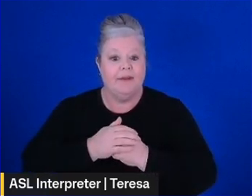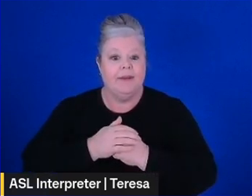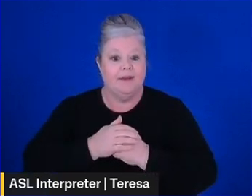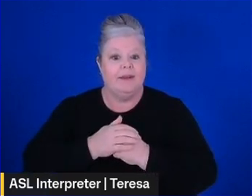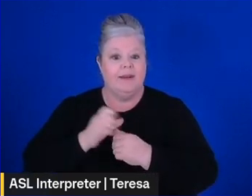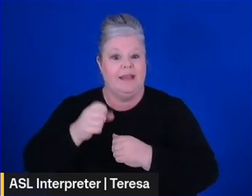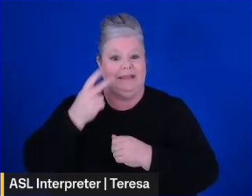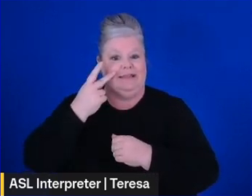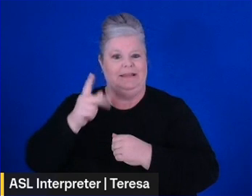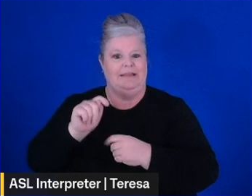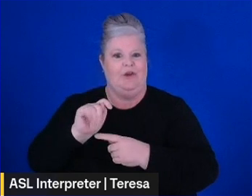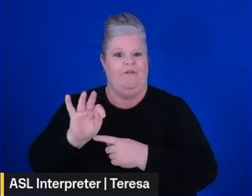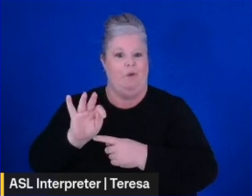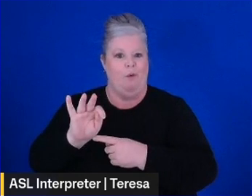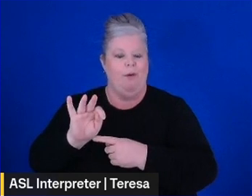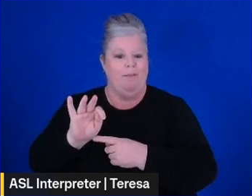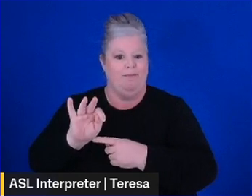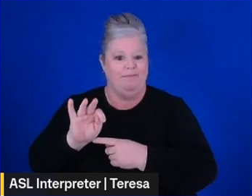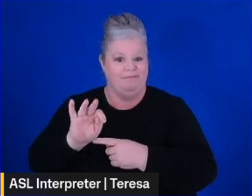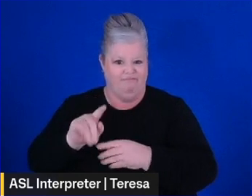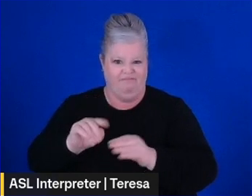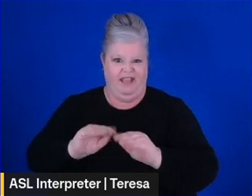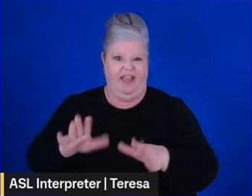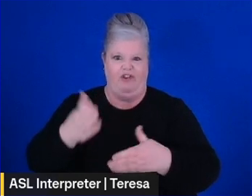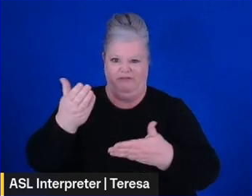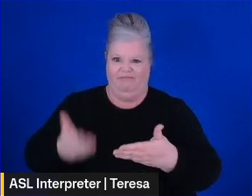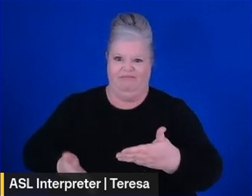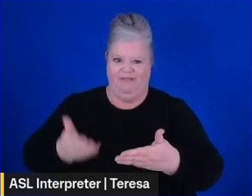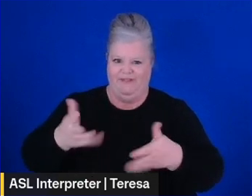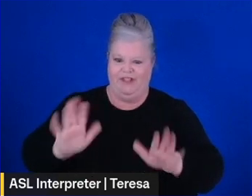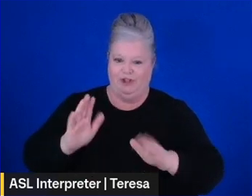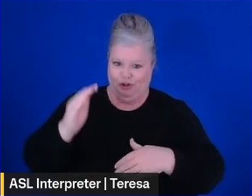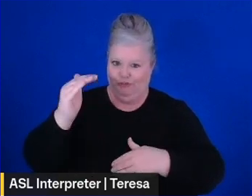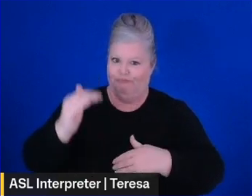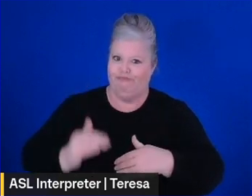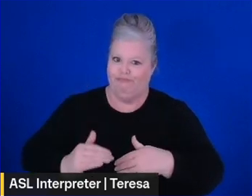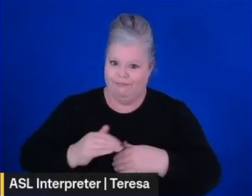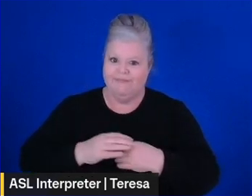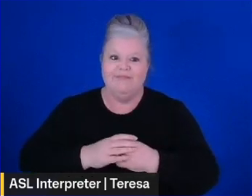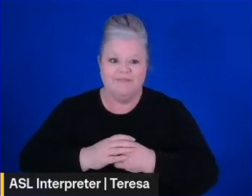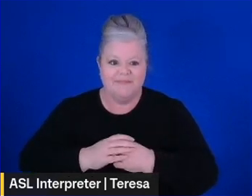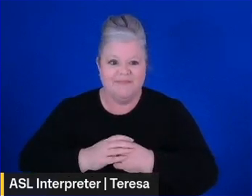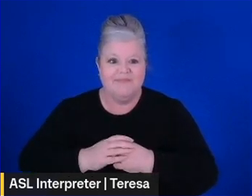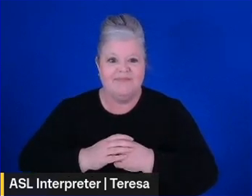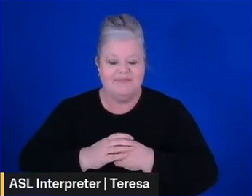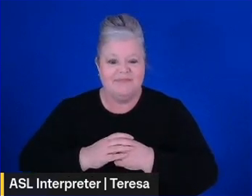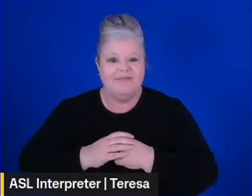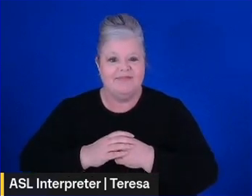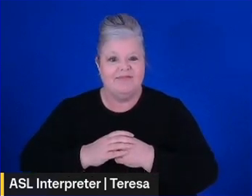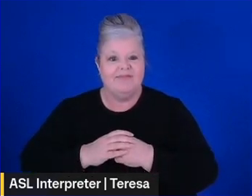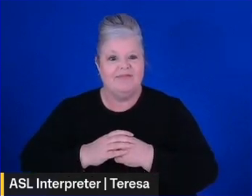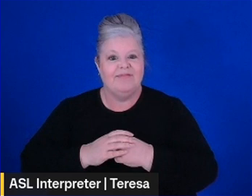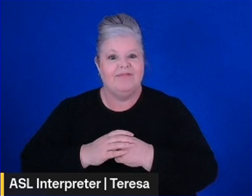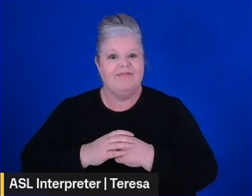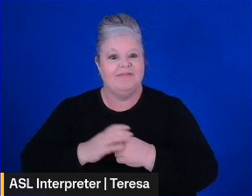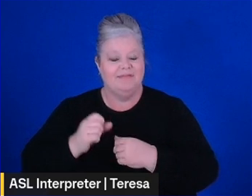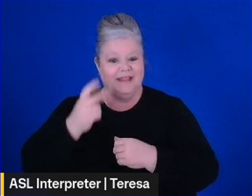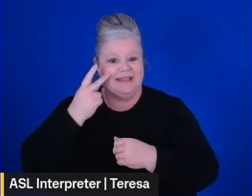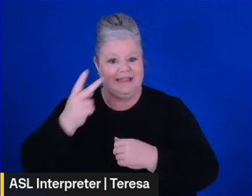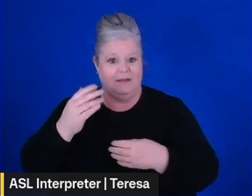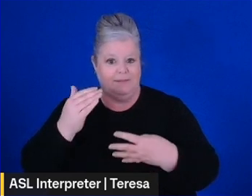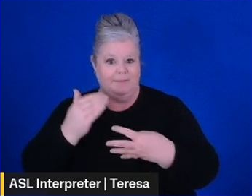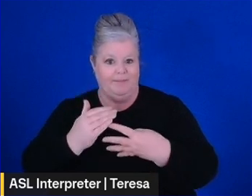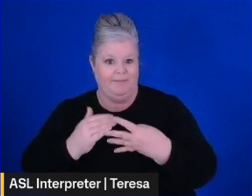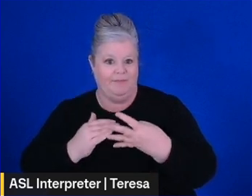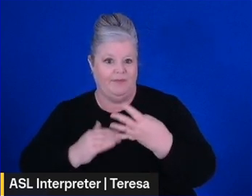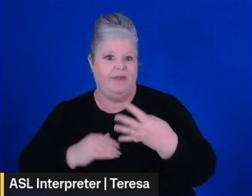Terraform plane that is finished. So you can see that 4 new Azure